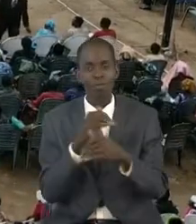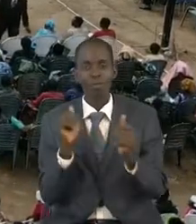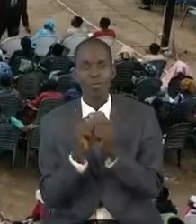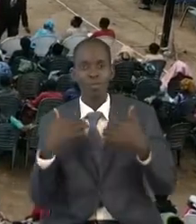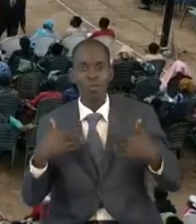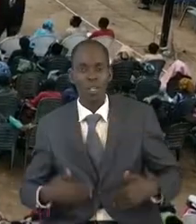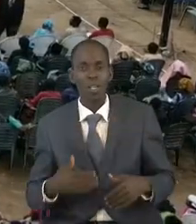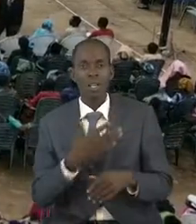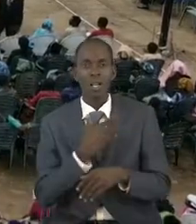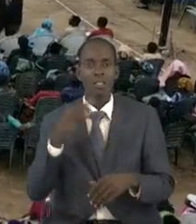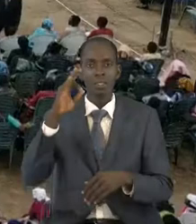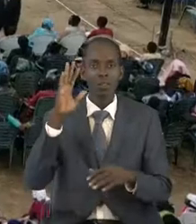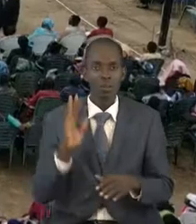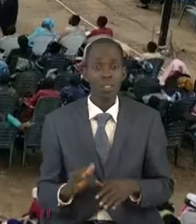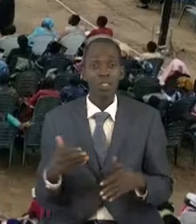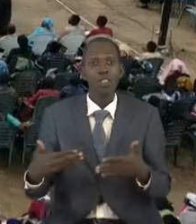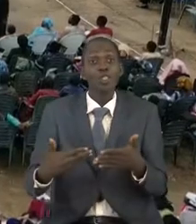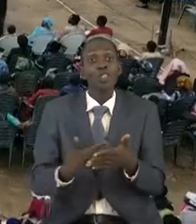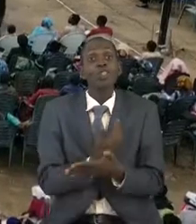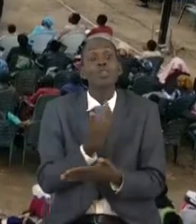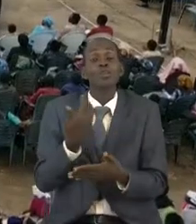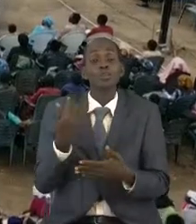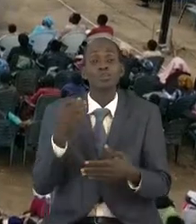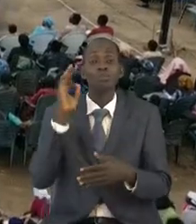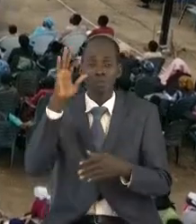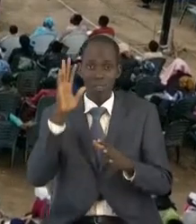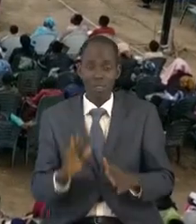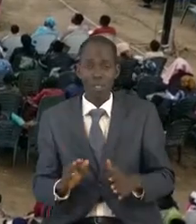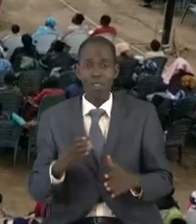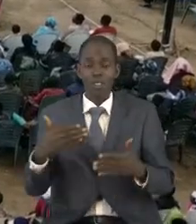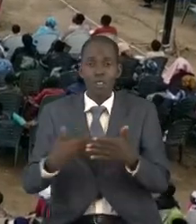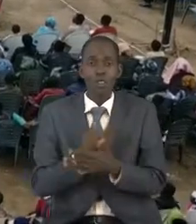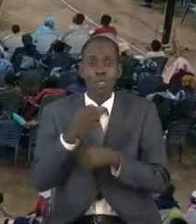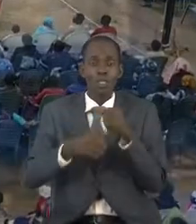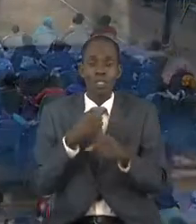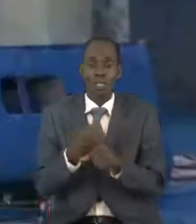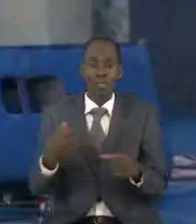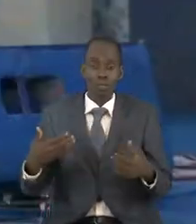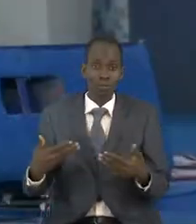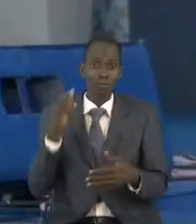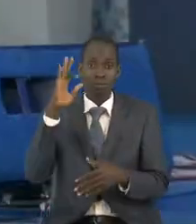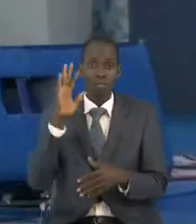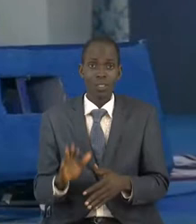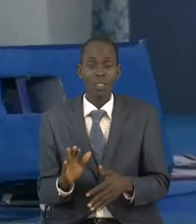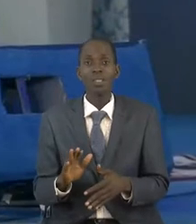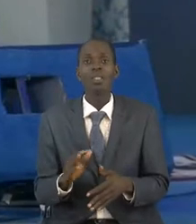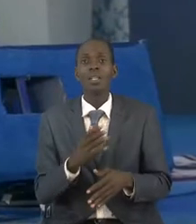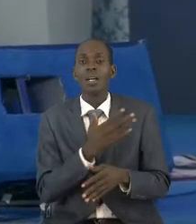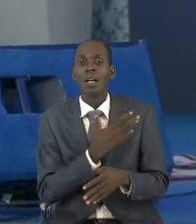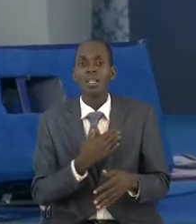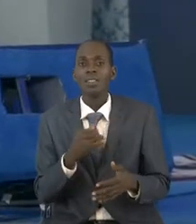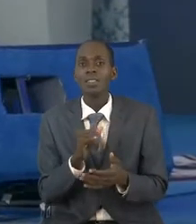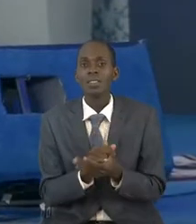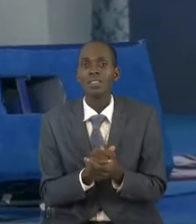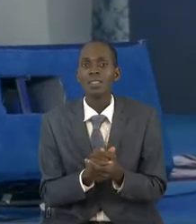new age pastor, modernistic pastor, knows about that. And he says, they're all children. They're young people,